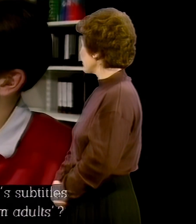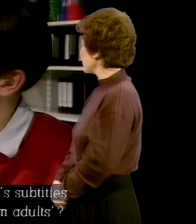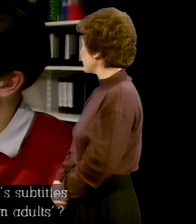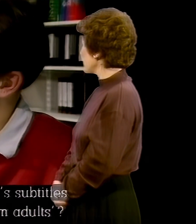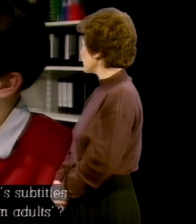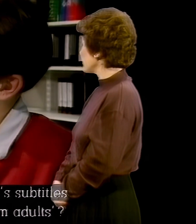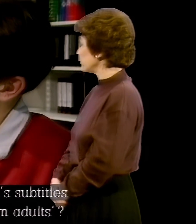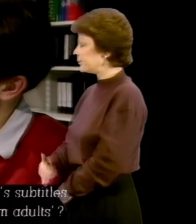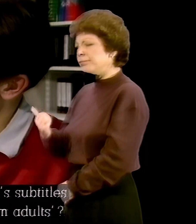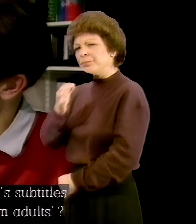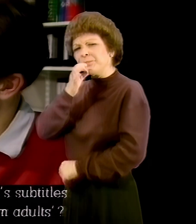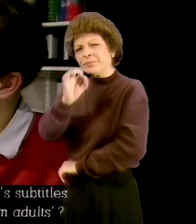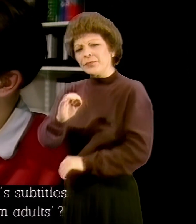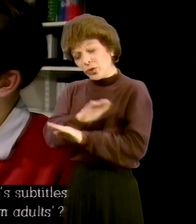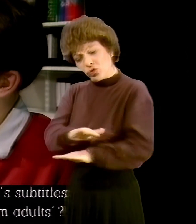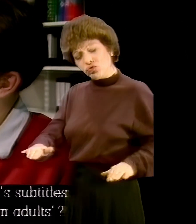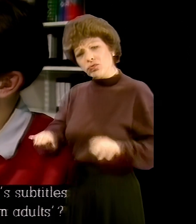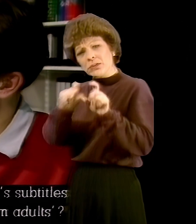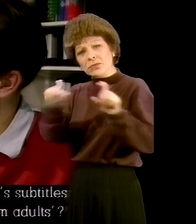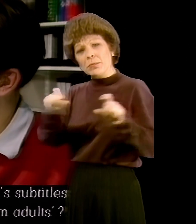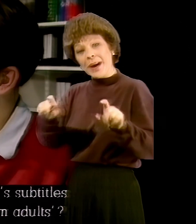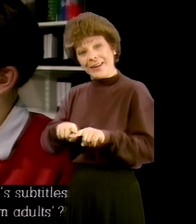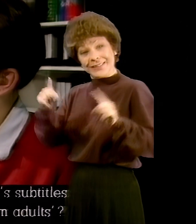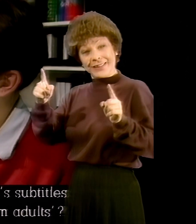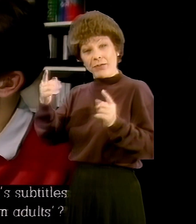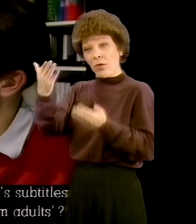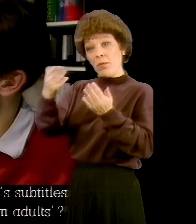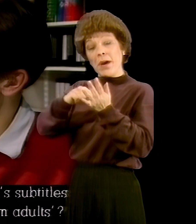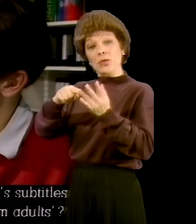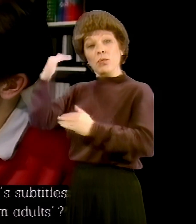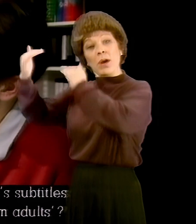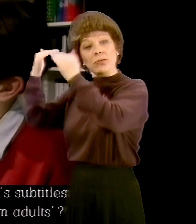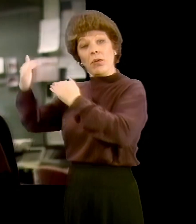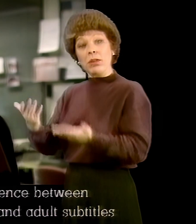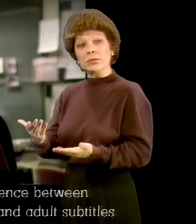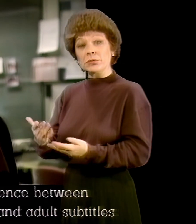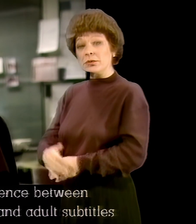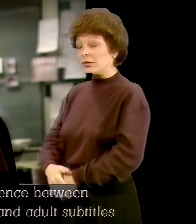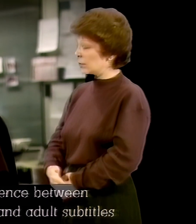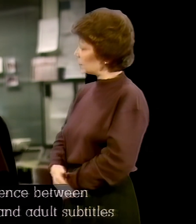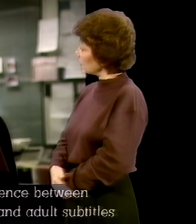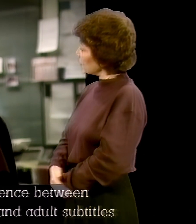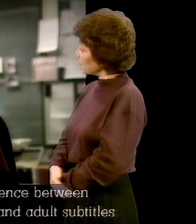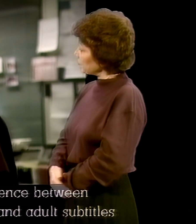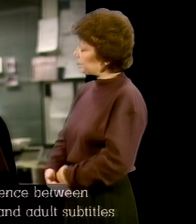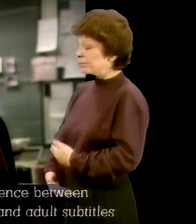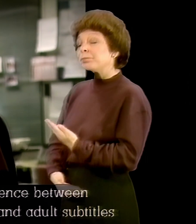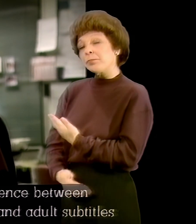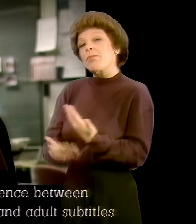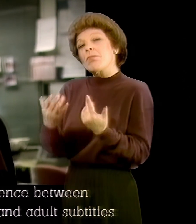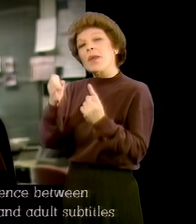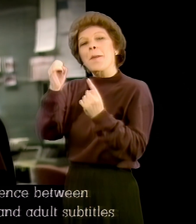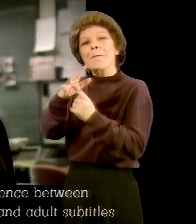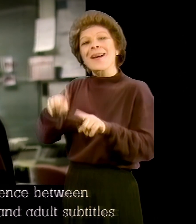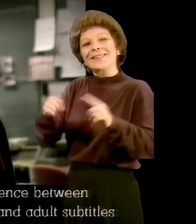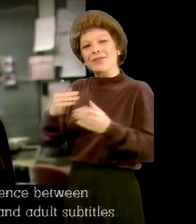Our seven subtitles are different from others. The main difference between children's subtitles